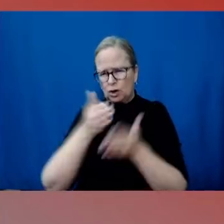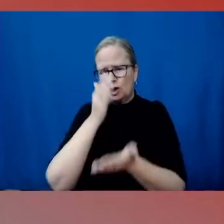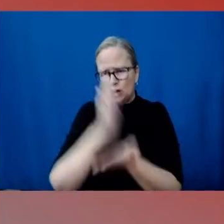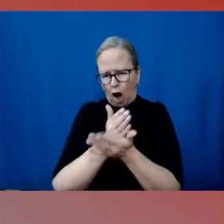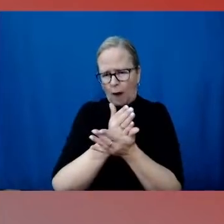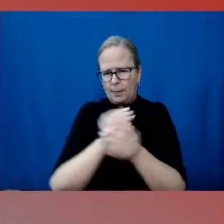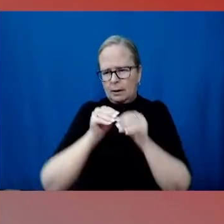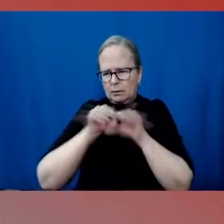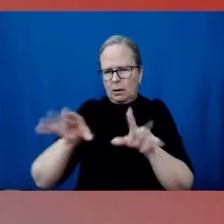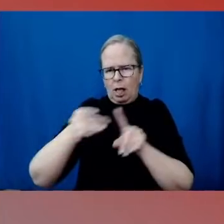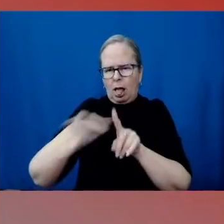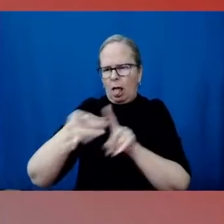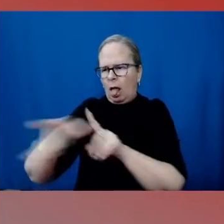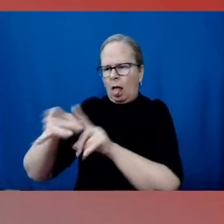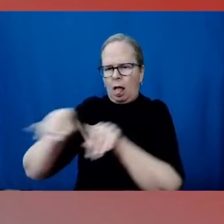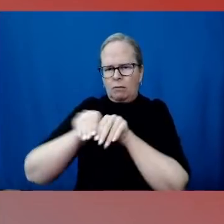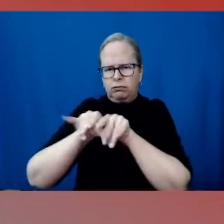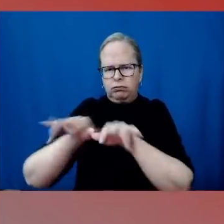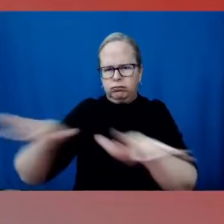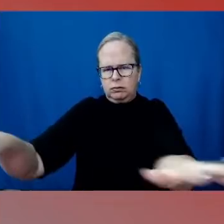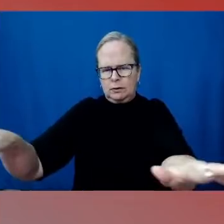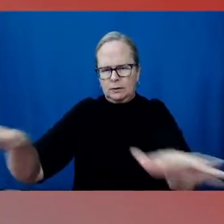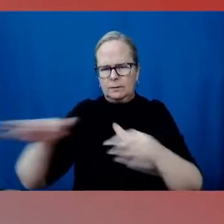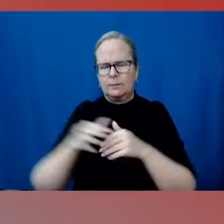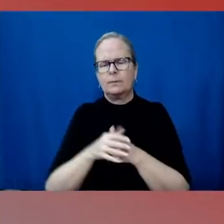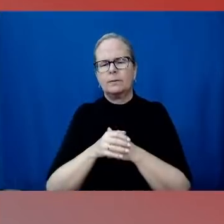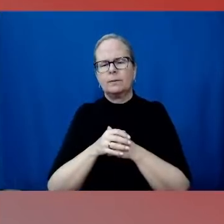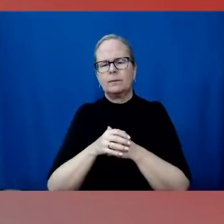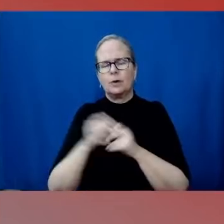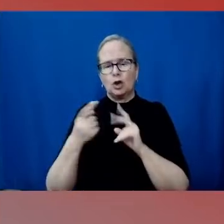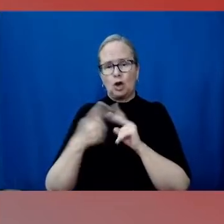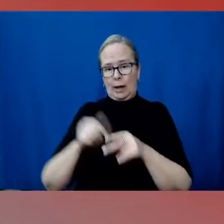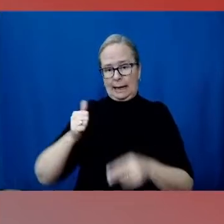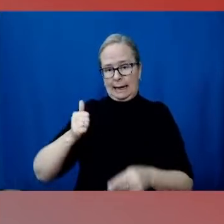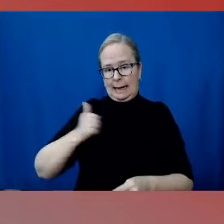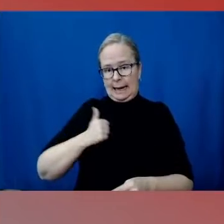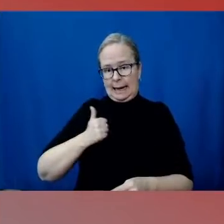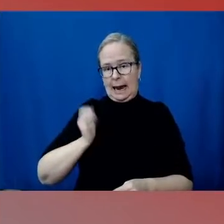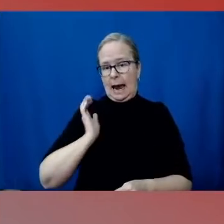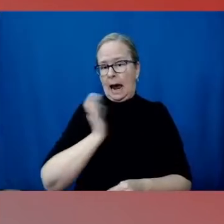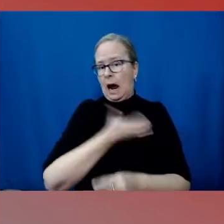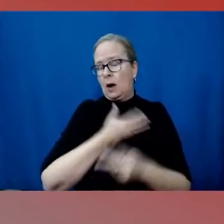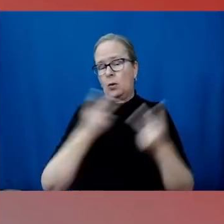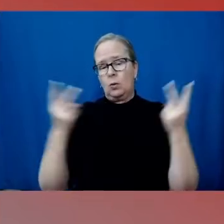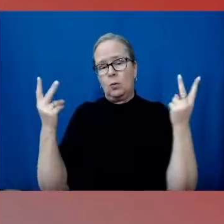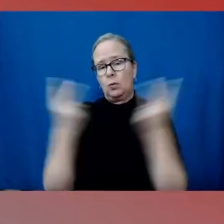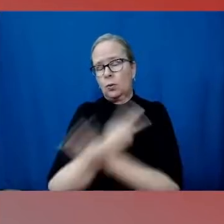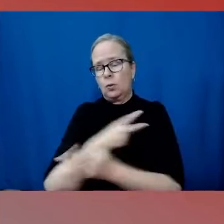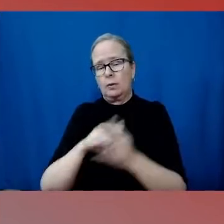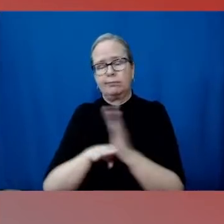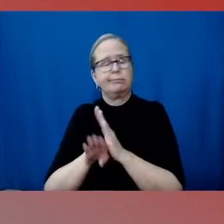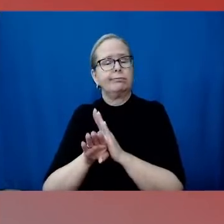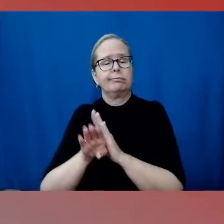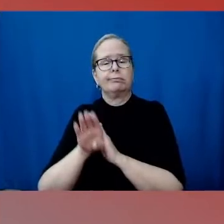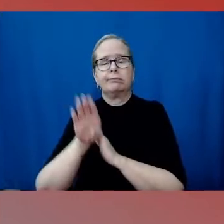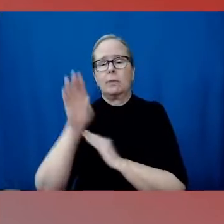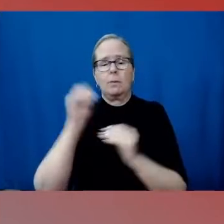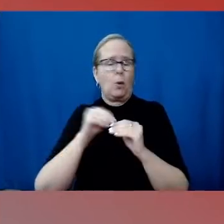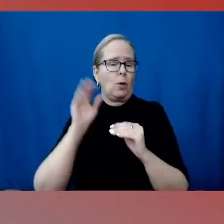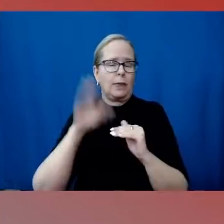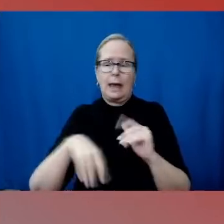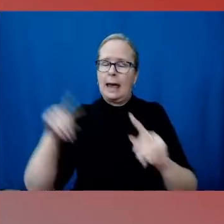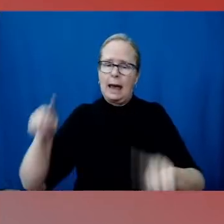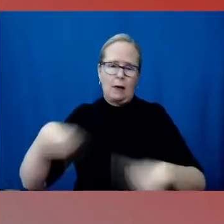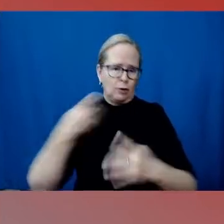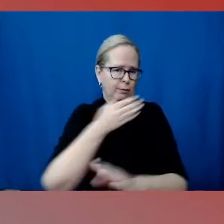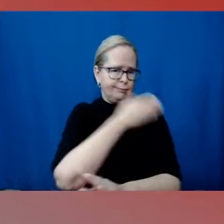there's a little reality check at the beginning on the slide. So in Canada, we are in the highest COVID wave ever, which